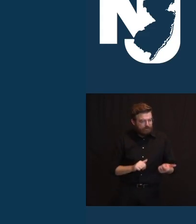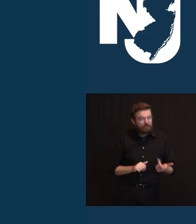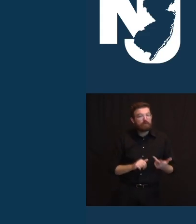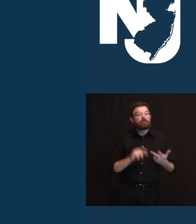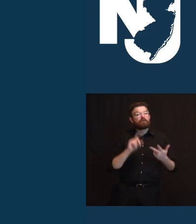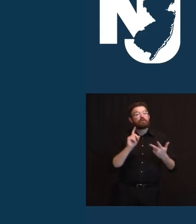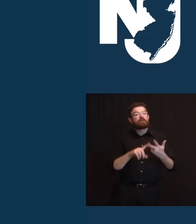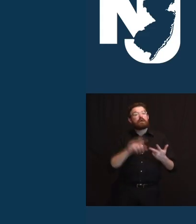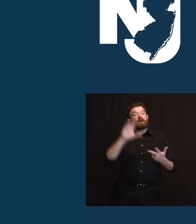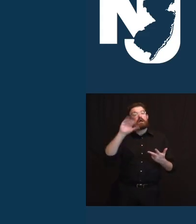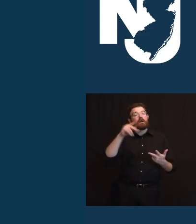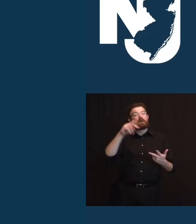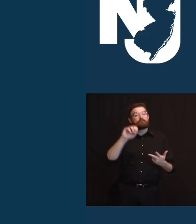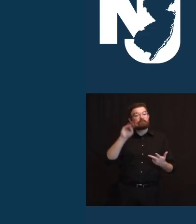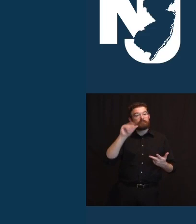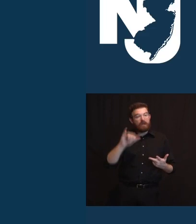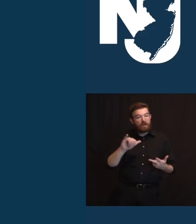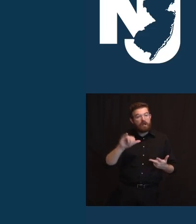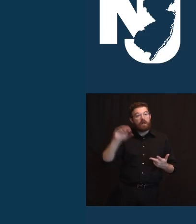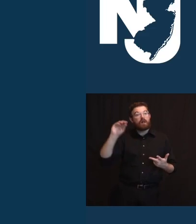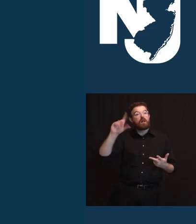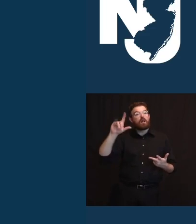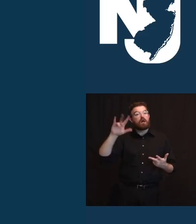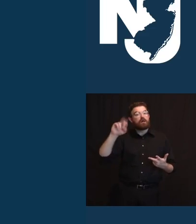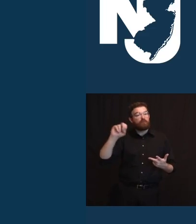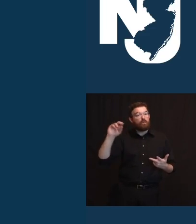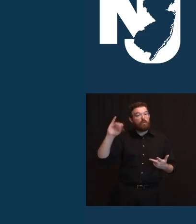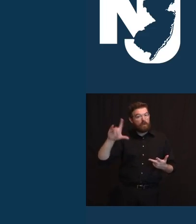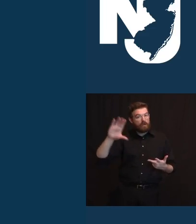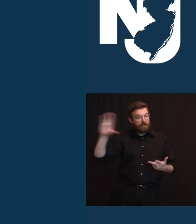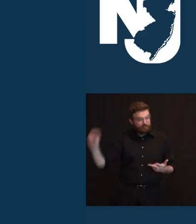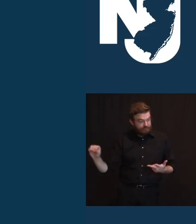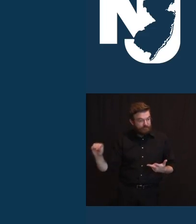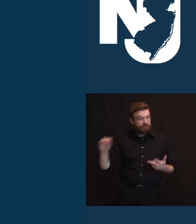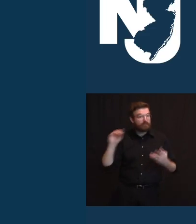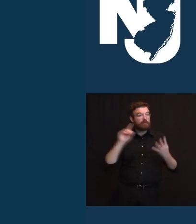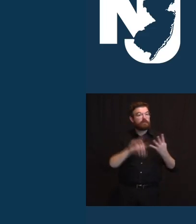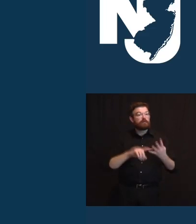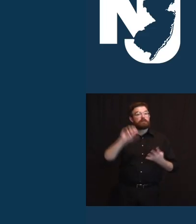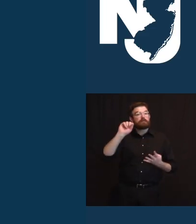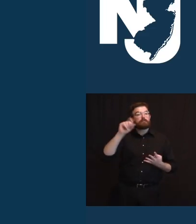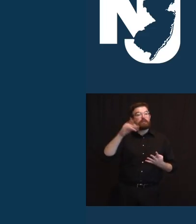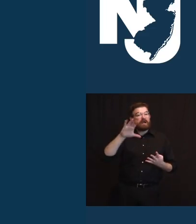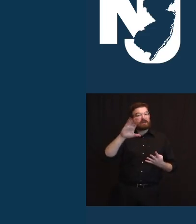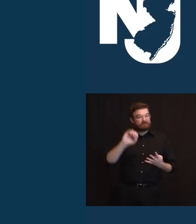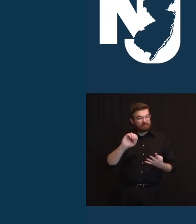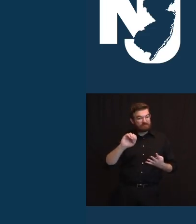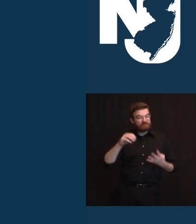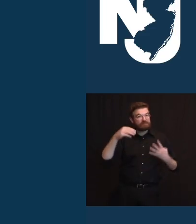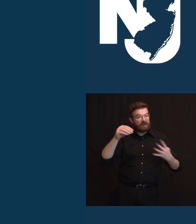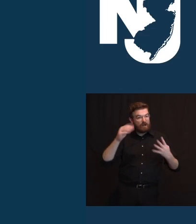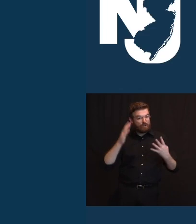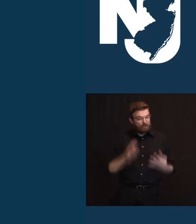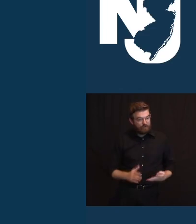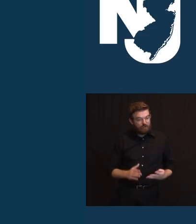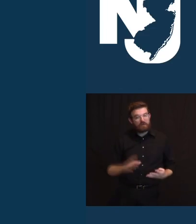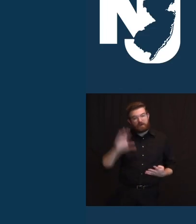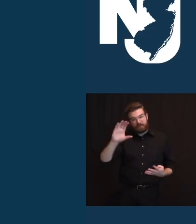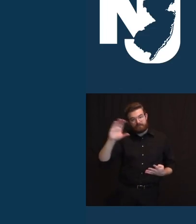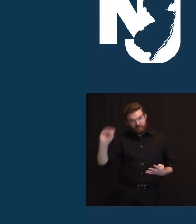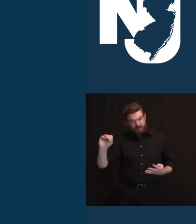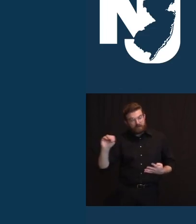Company, Spice Cellar of Cape May, and my favorite, Cape May Airport